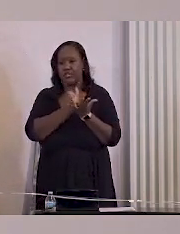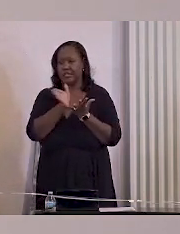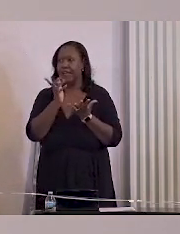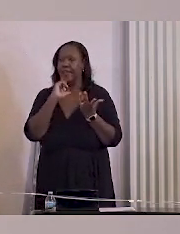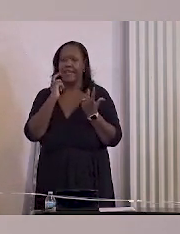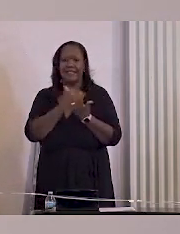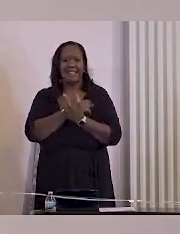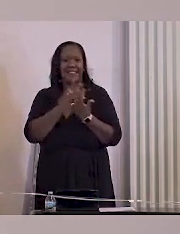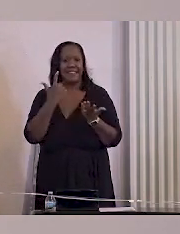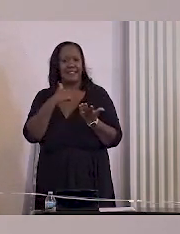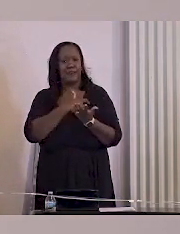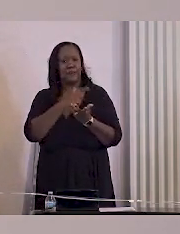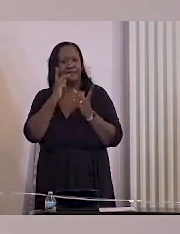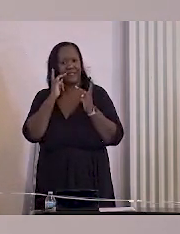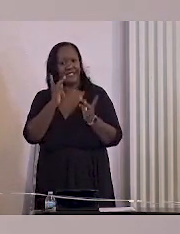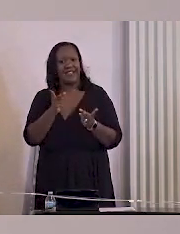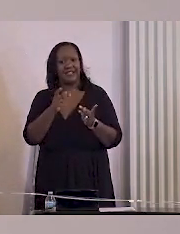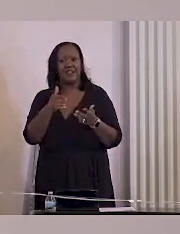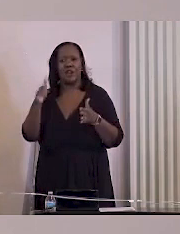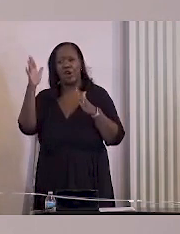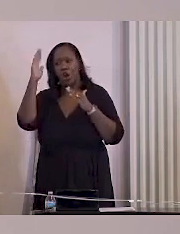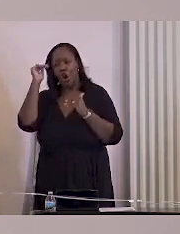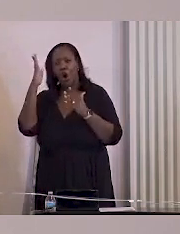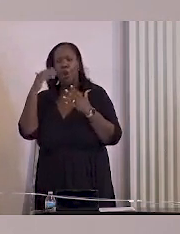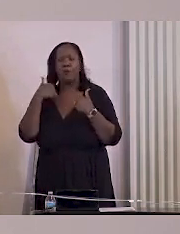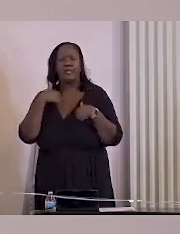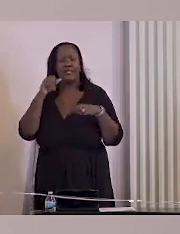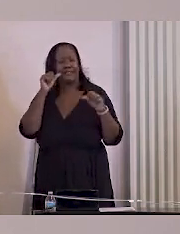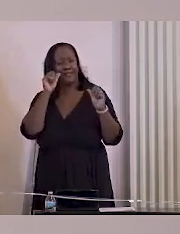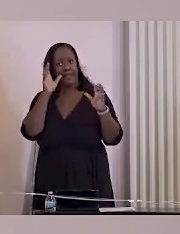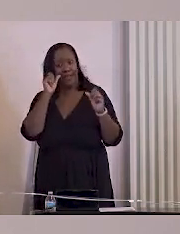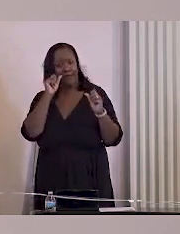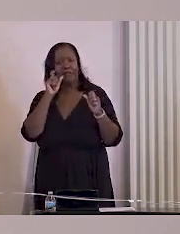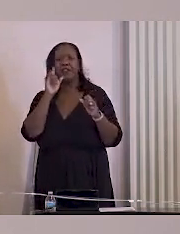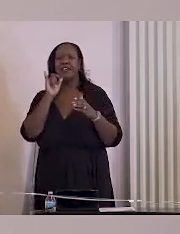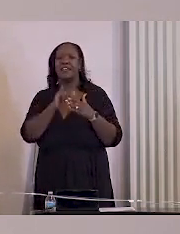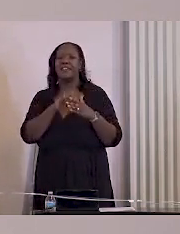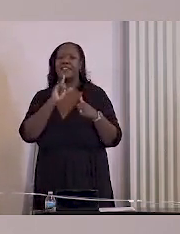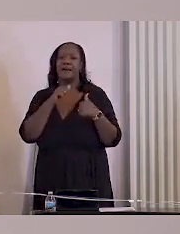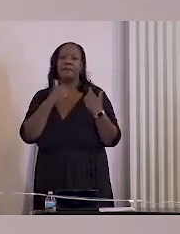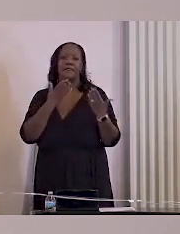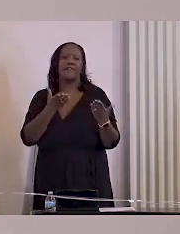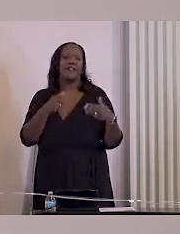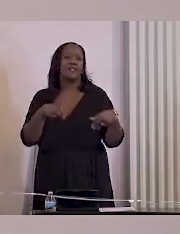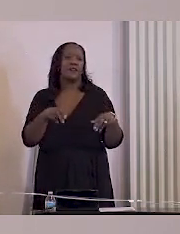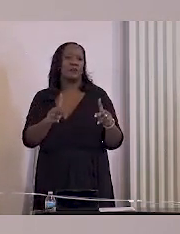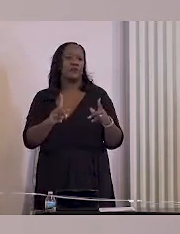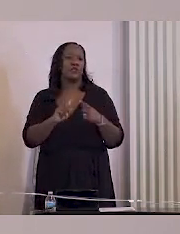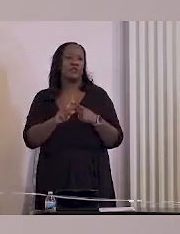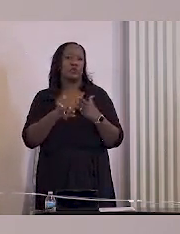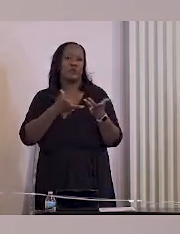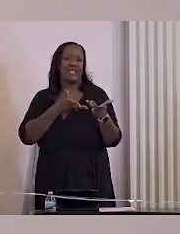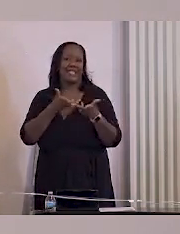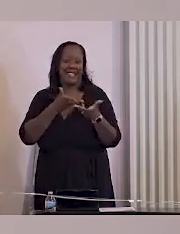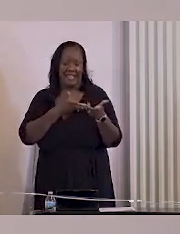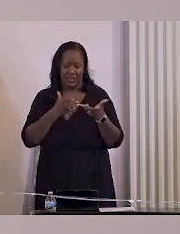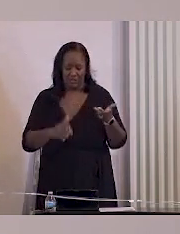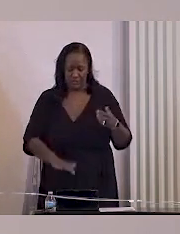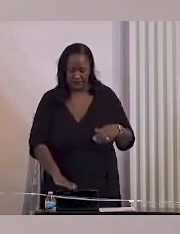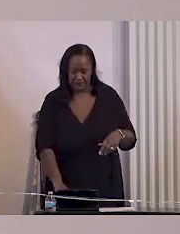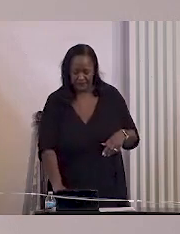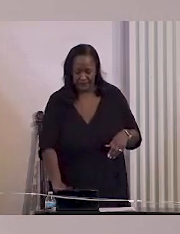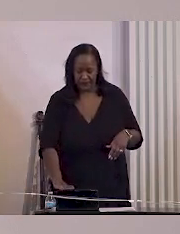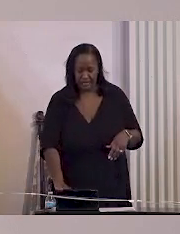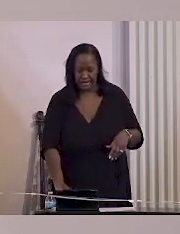anything we've ever seen, a multifaceted phenomenon, that supplies us an opportunity to engage from